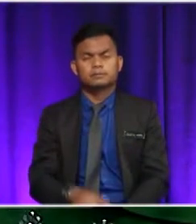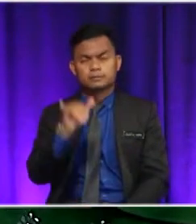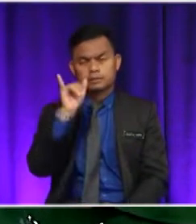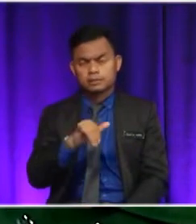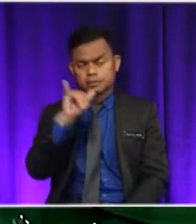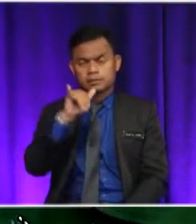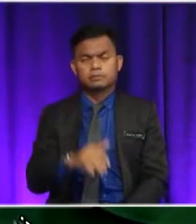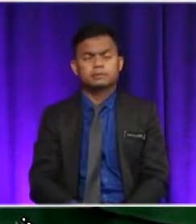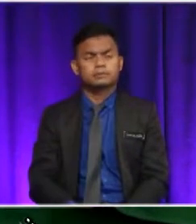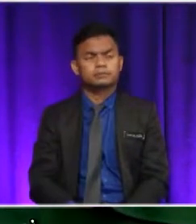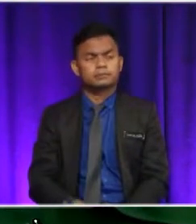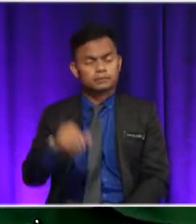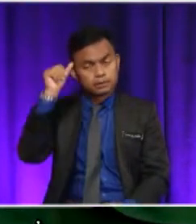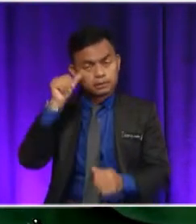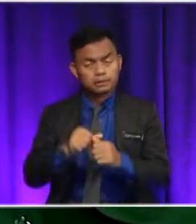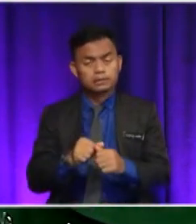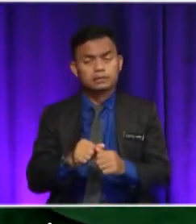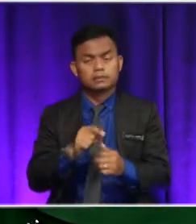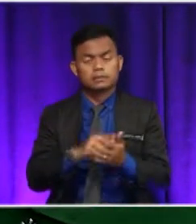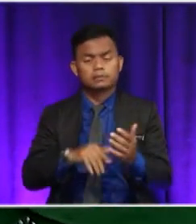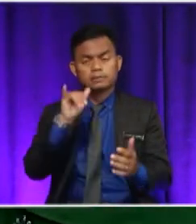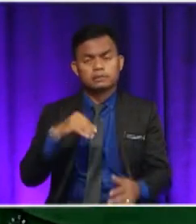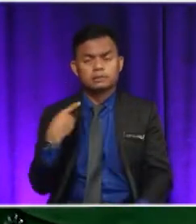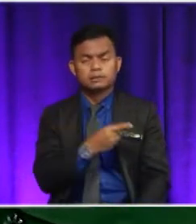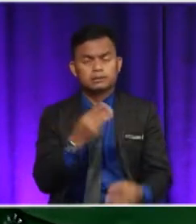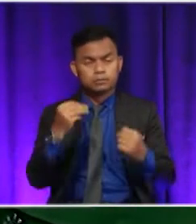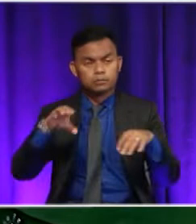in mind when we want to do the task.